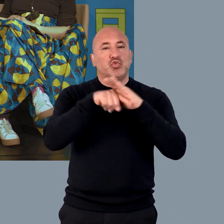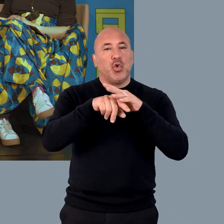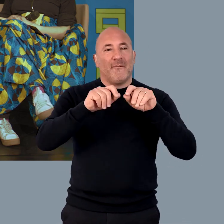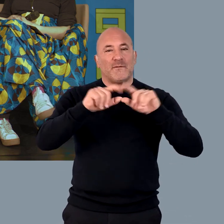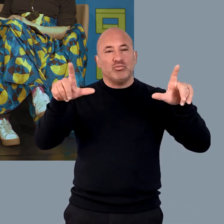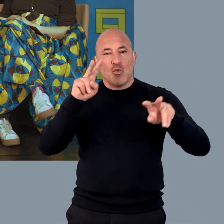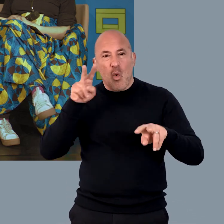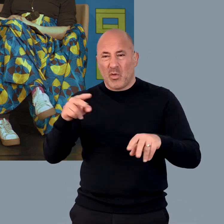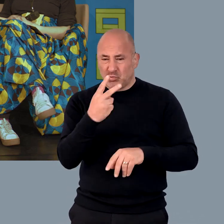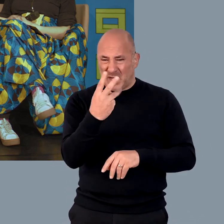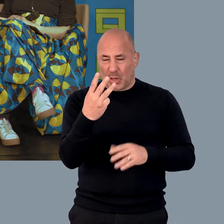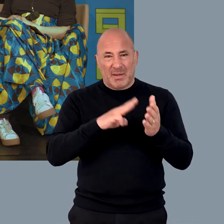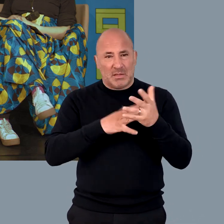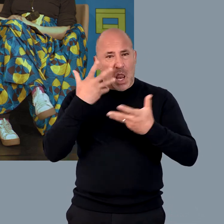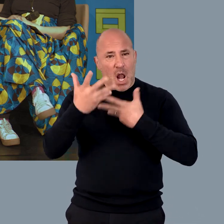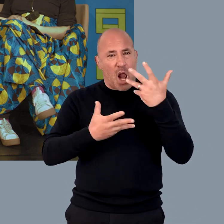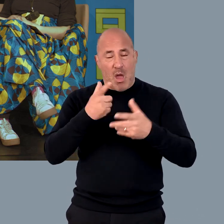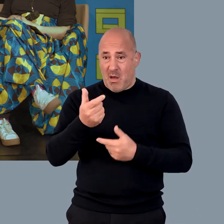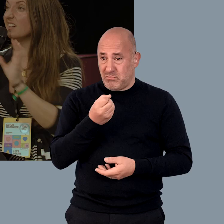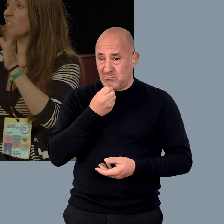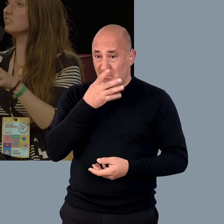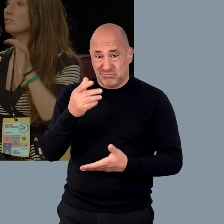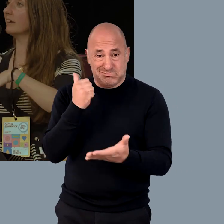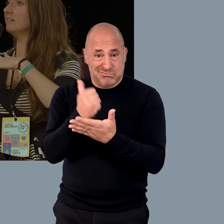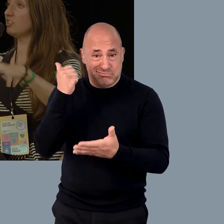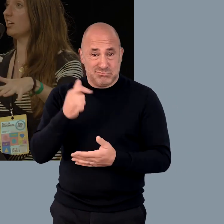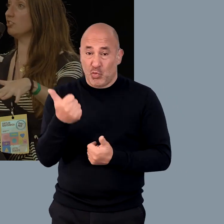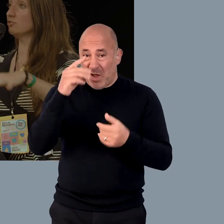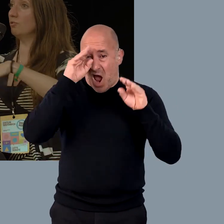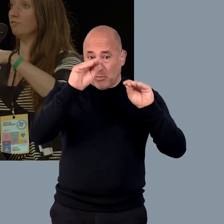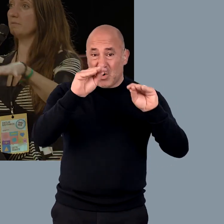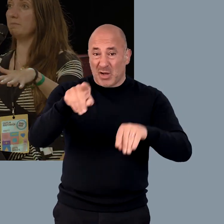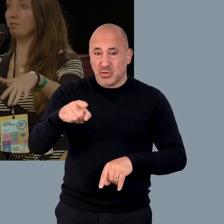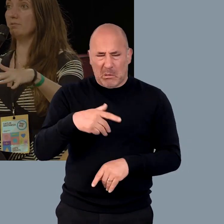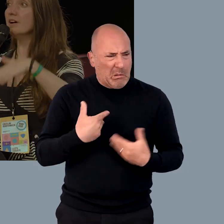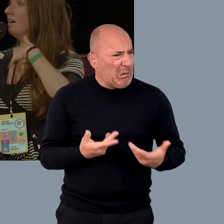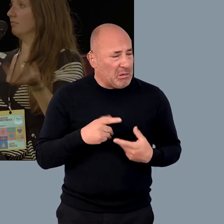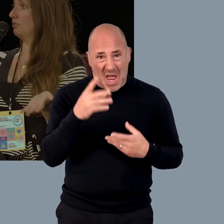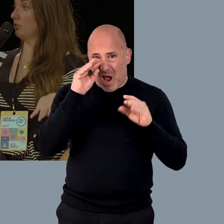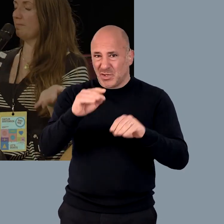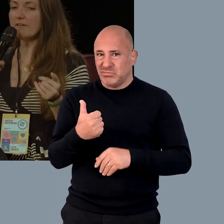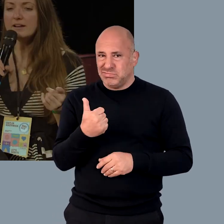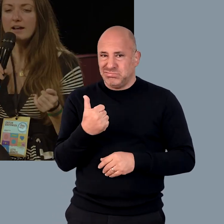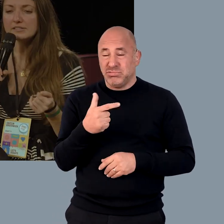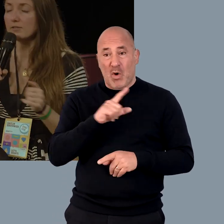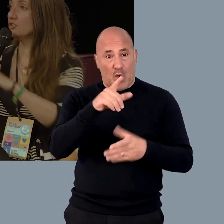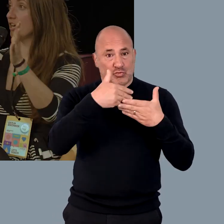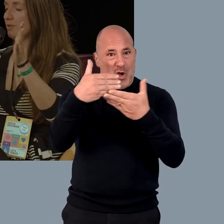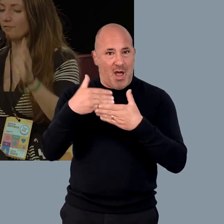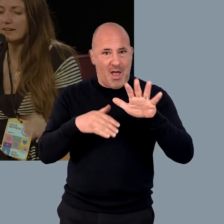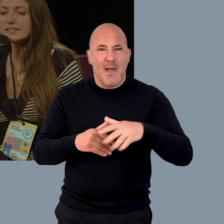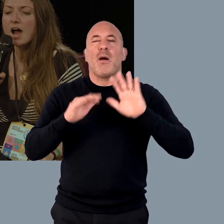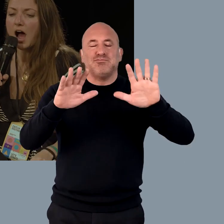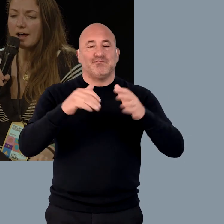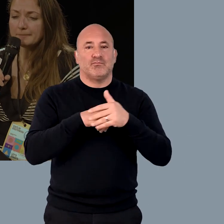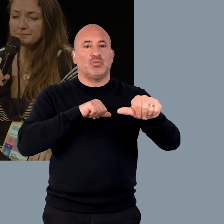just find the YouTube video. It's like 23 minutes, really excellent, and also a great educational tool for people who don't know about it. So share it